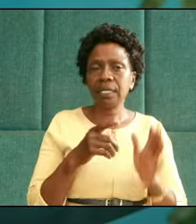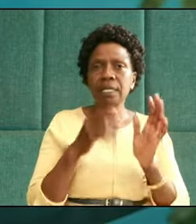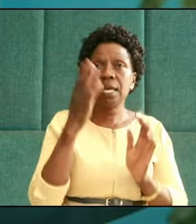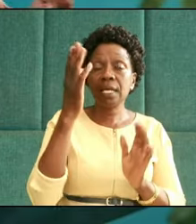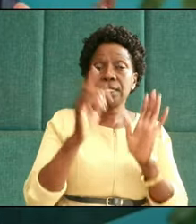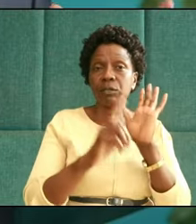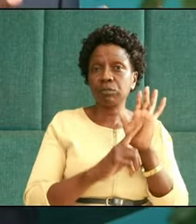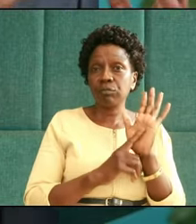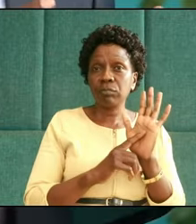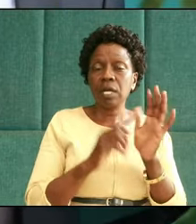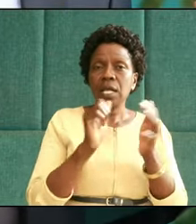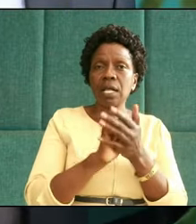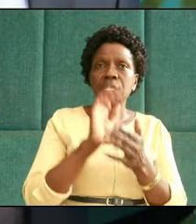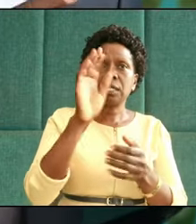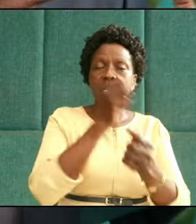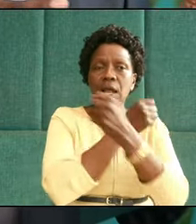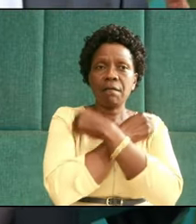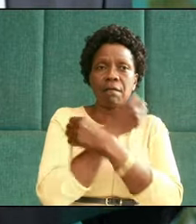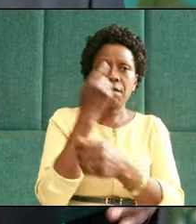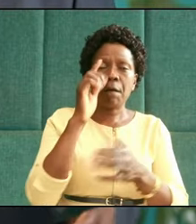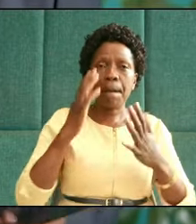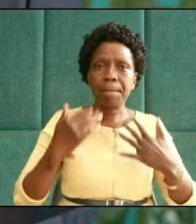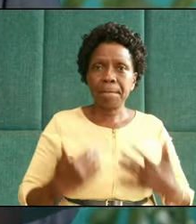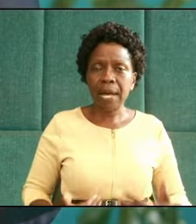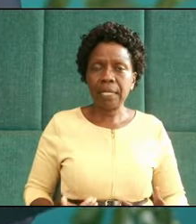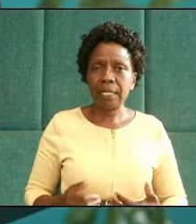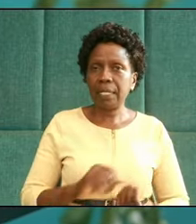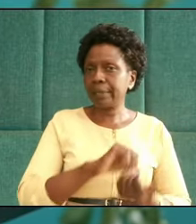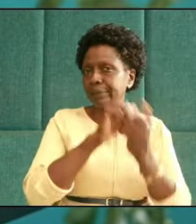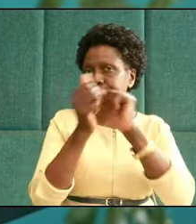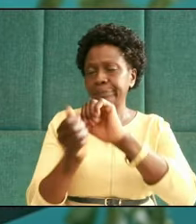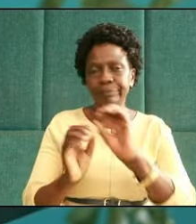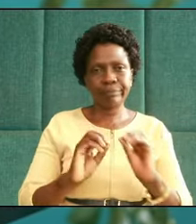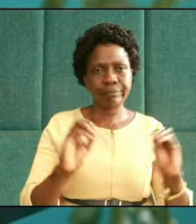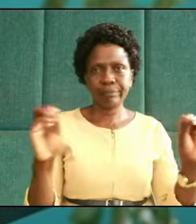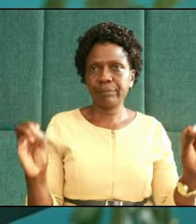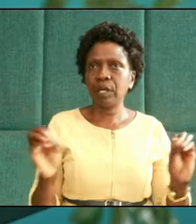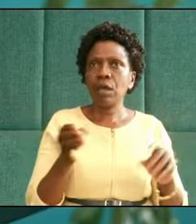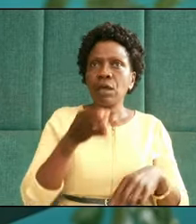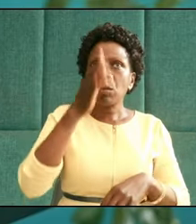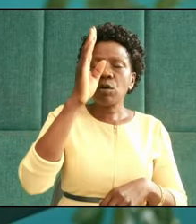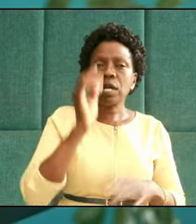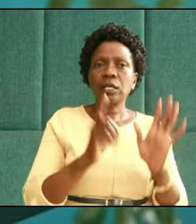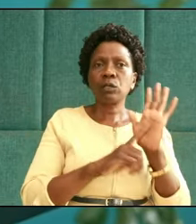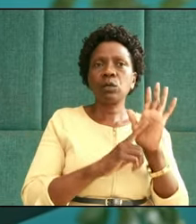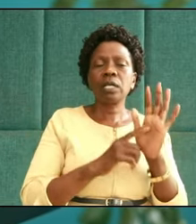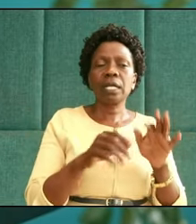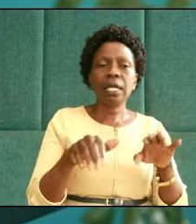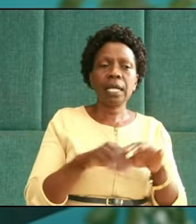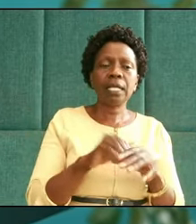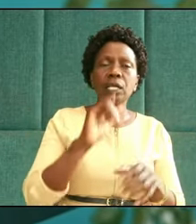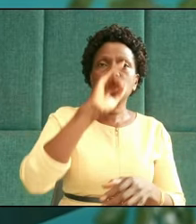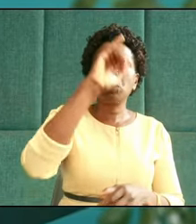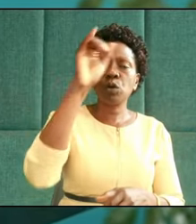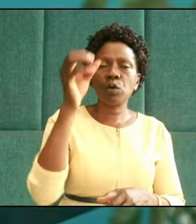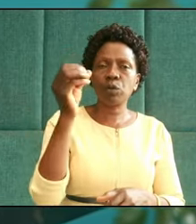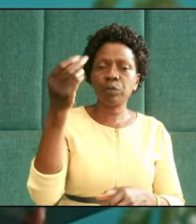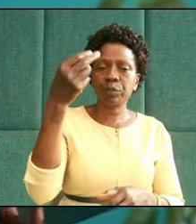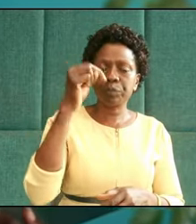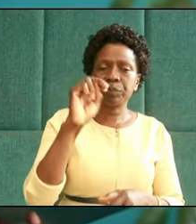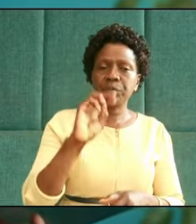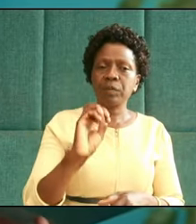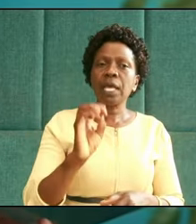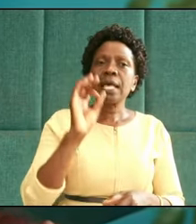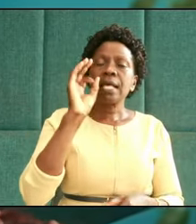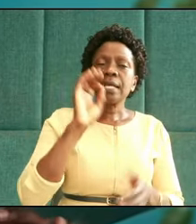demonstrated that his love for man is irreversible. God has demonstrated in John 3:16